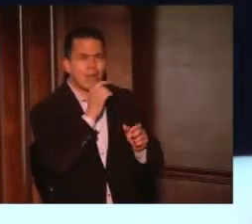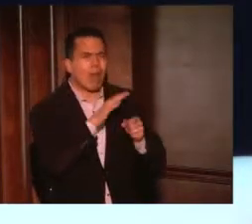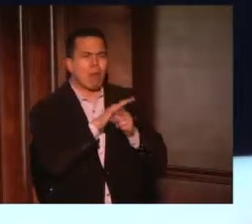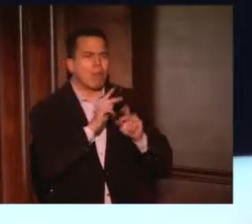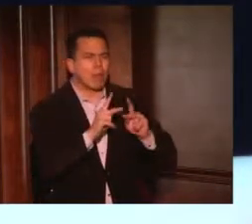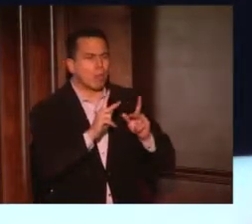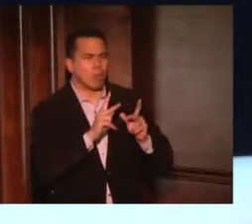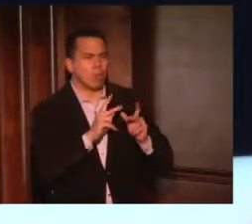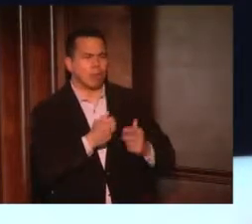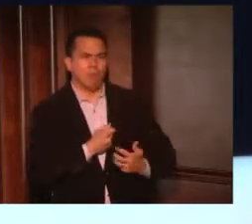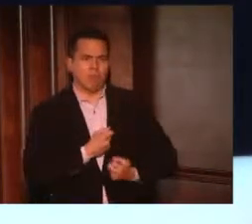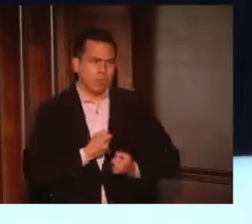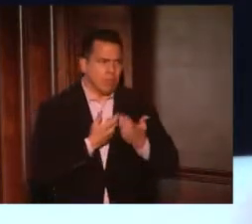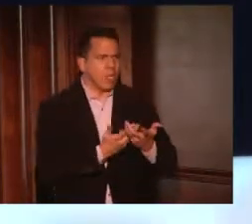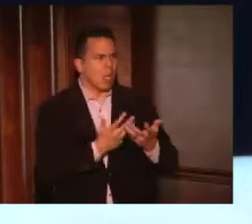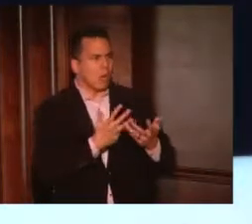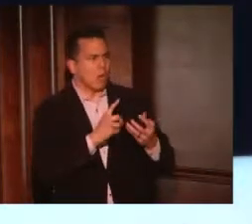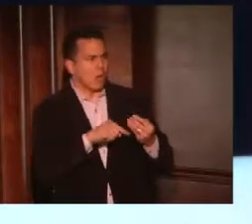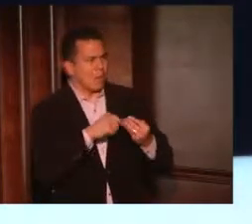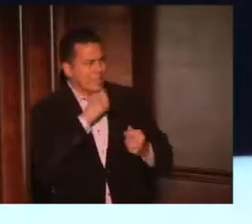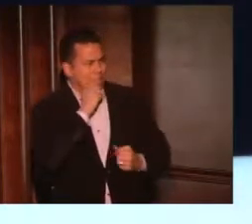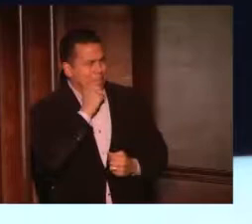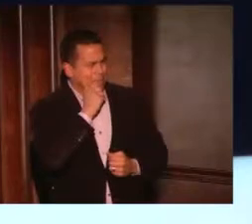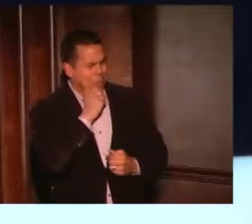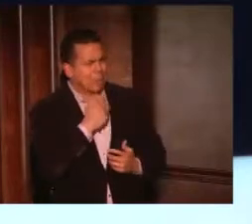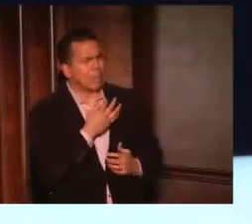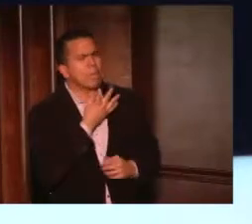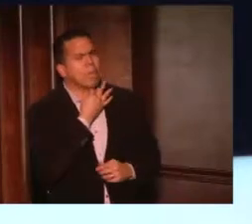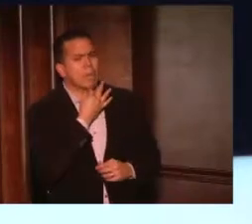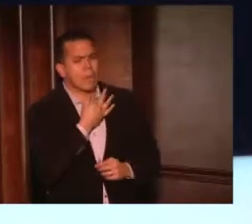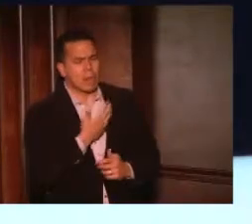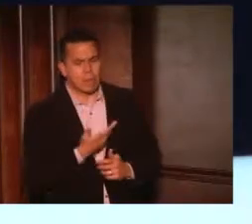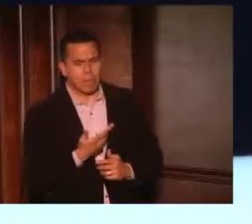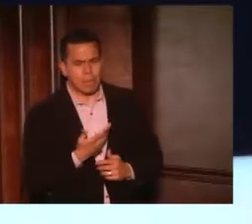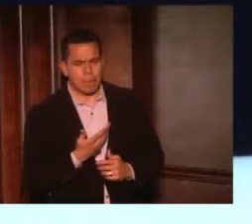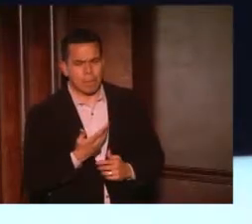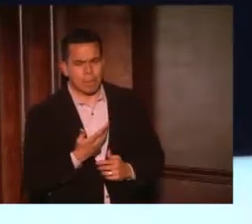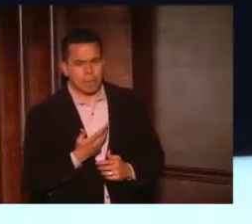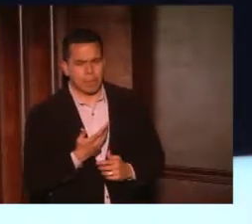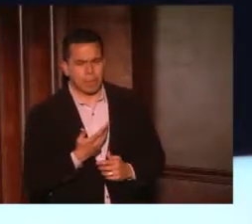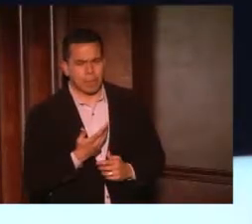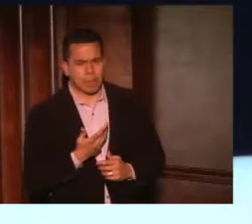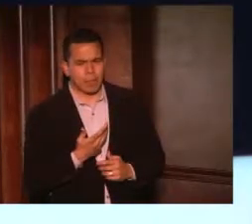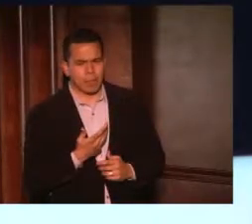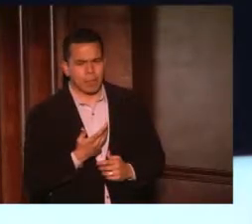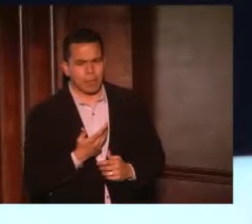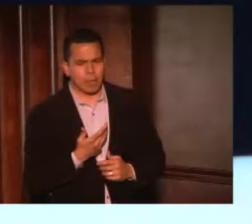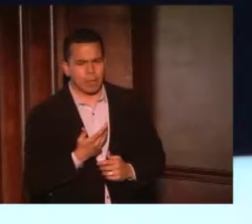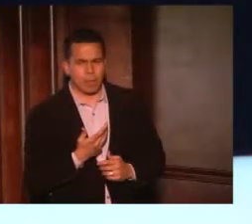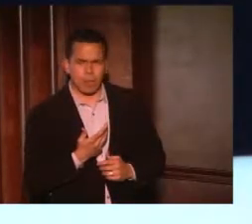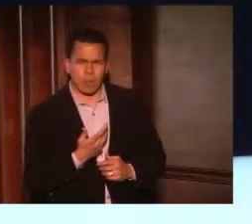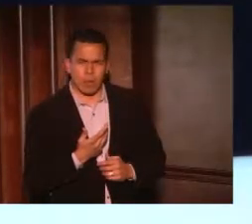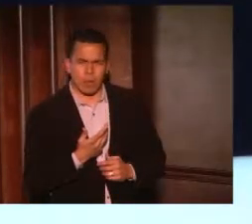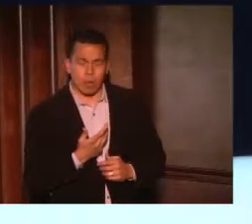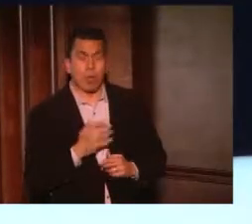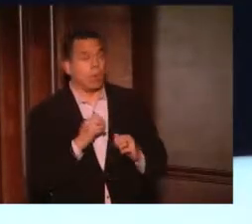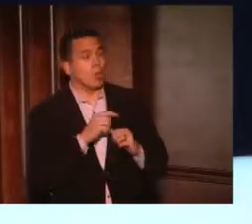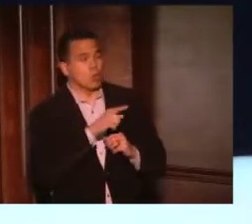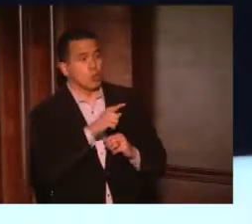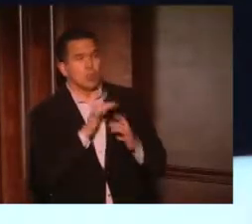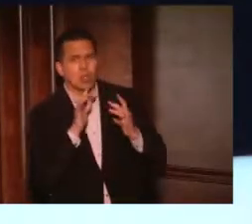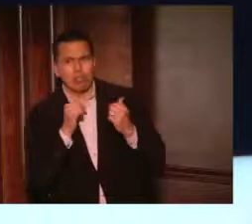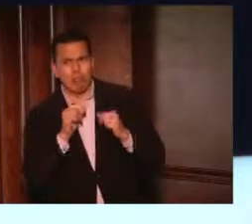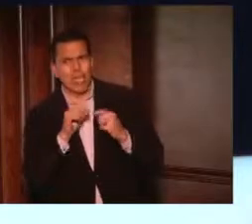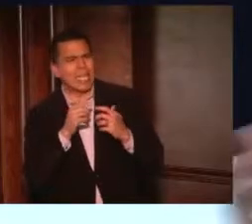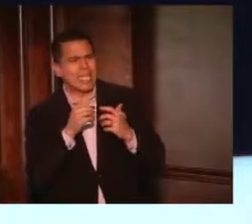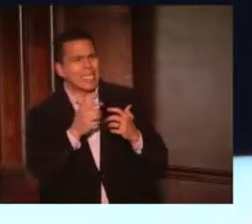working. How do you take that? So you reaching out for the support you need, then scaling